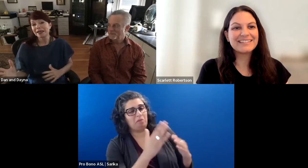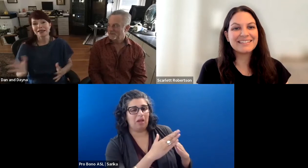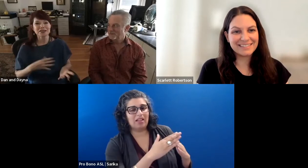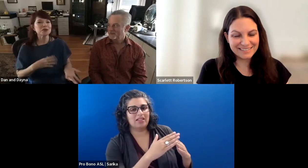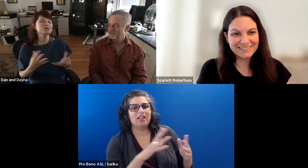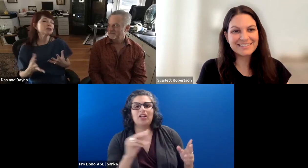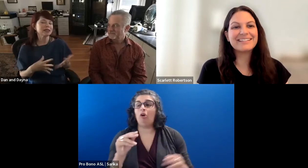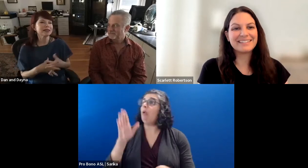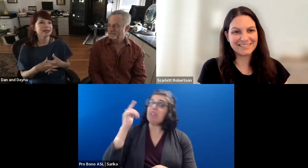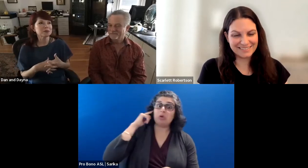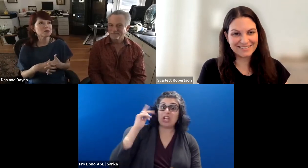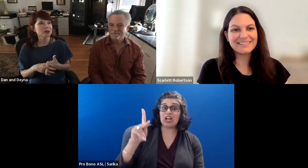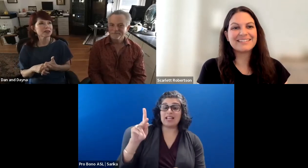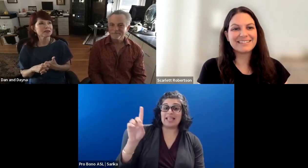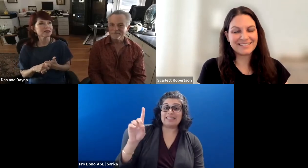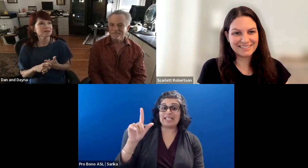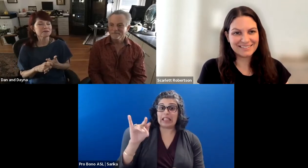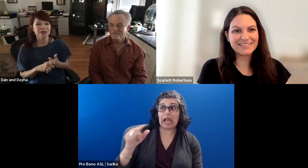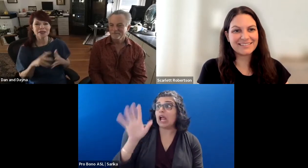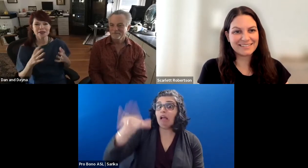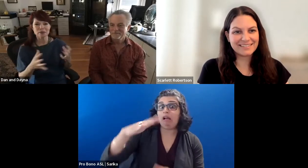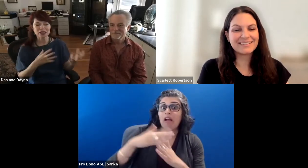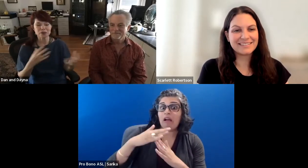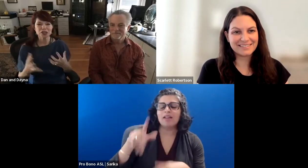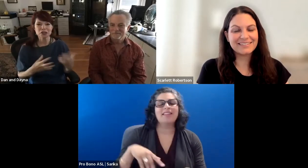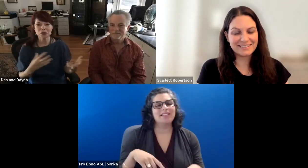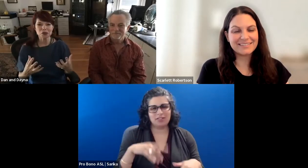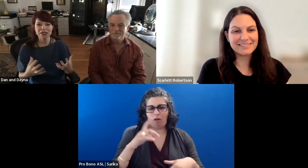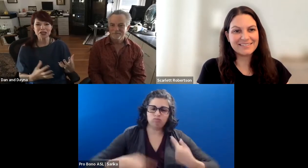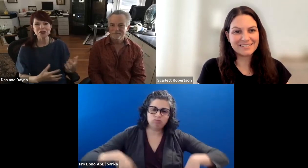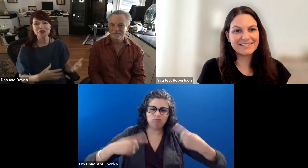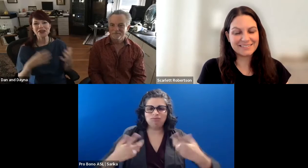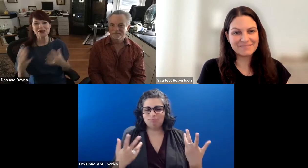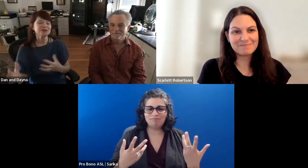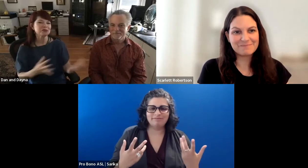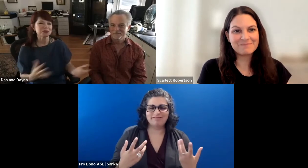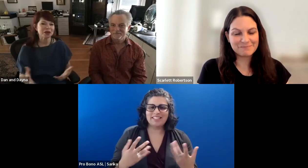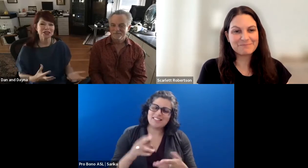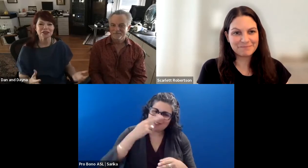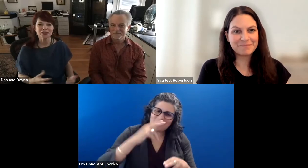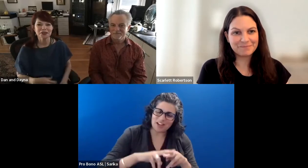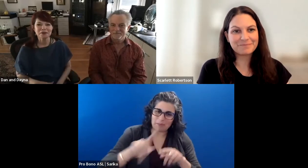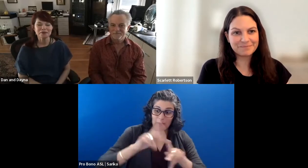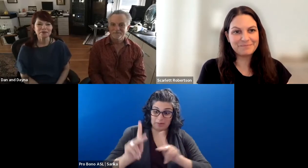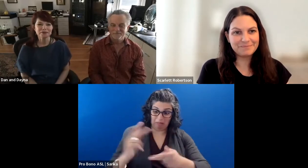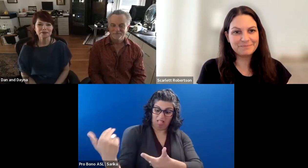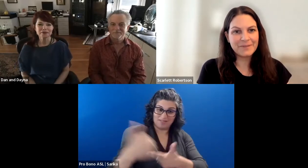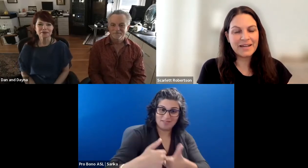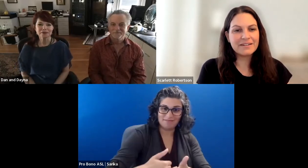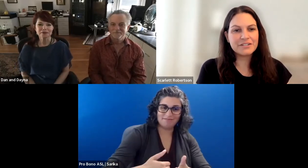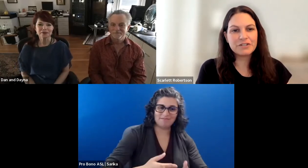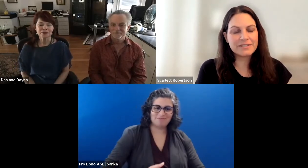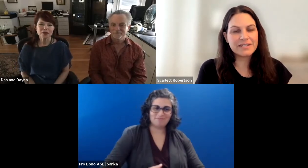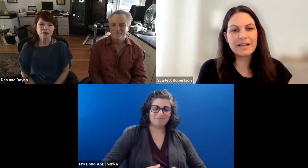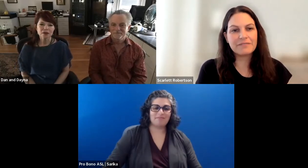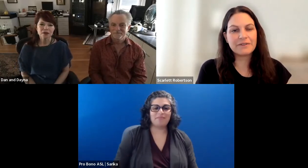Katie Lang? So it's really, that's been one of the fun things about the participatory nature of the response to this film.